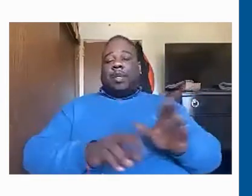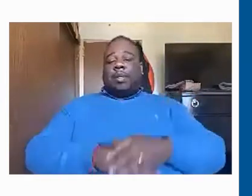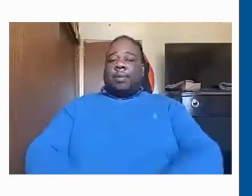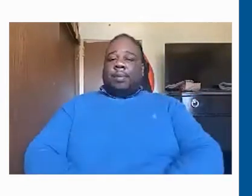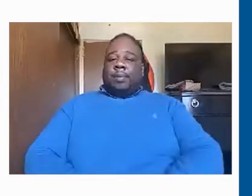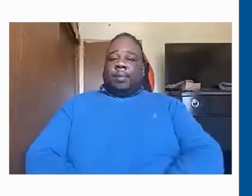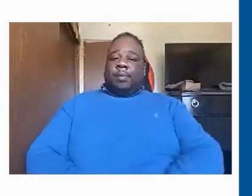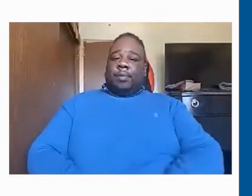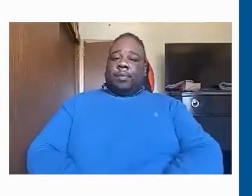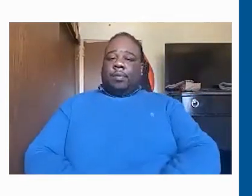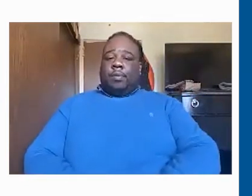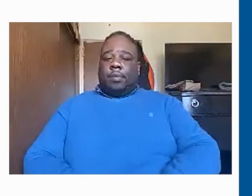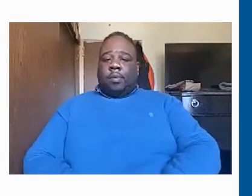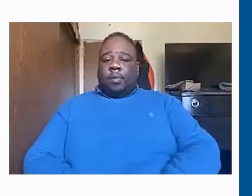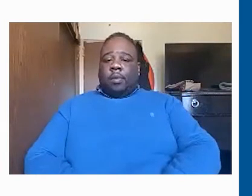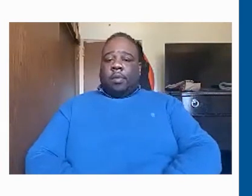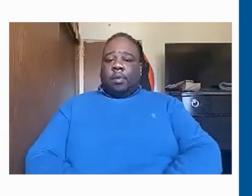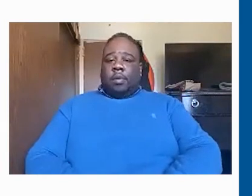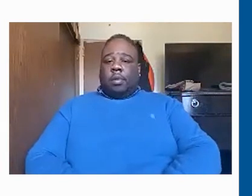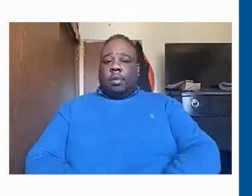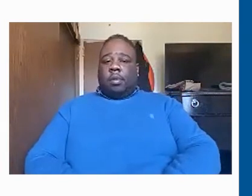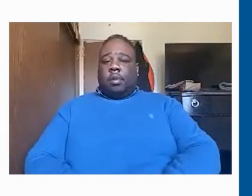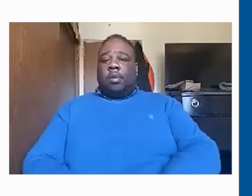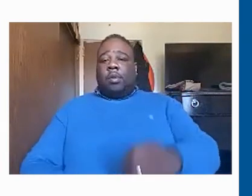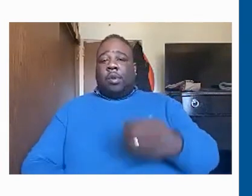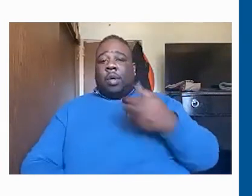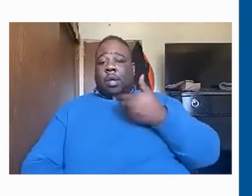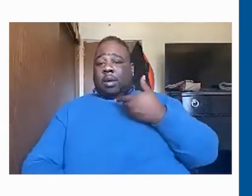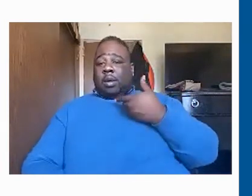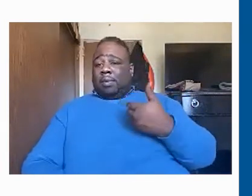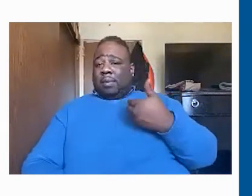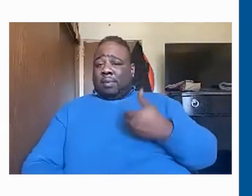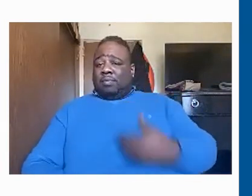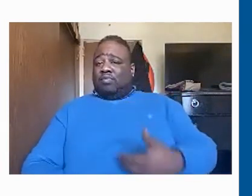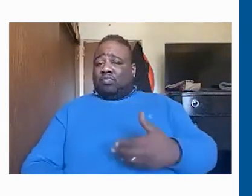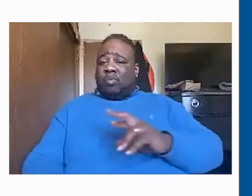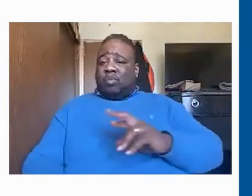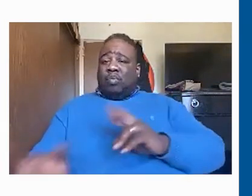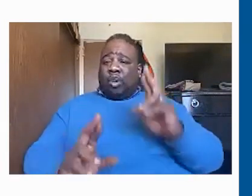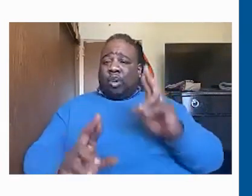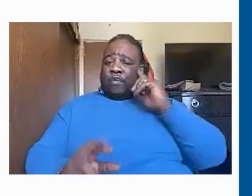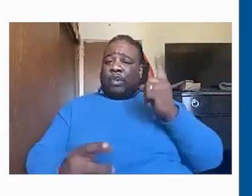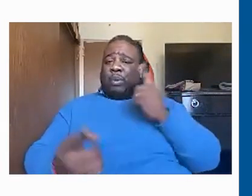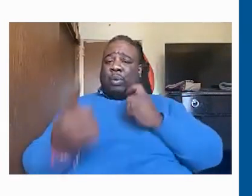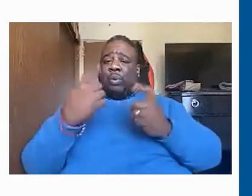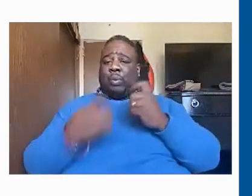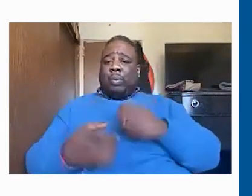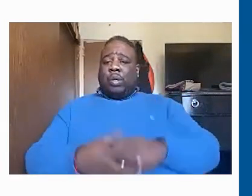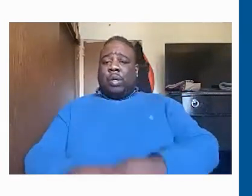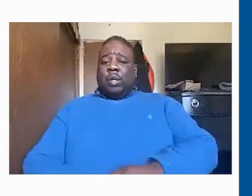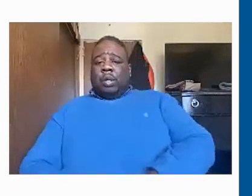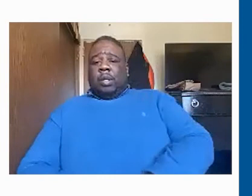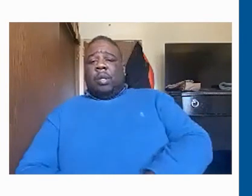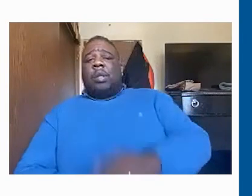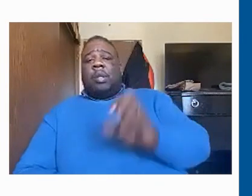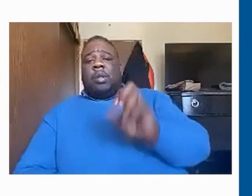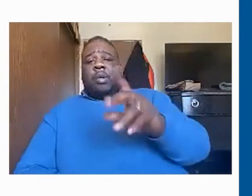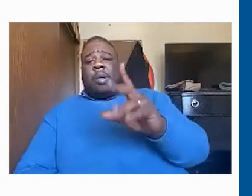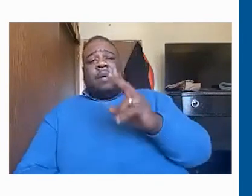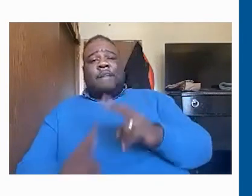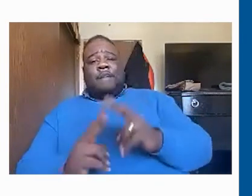So I am willing to take questions. I'll go to the next slide. Slide 12 dash question. So really quickly, Matthew, thank you Yes. so